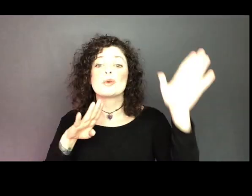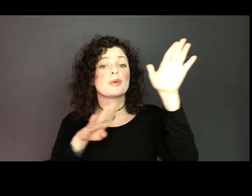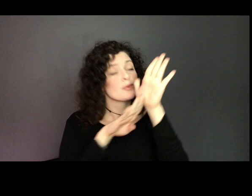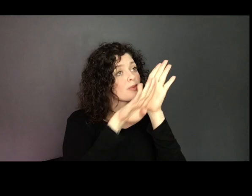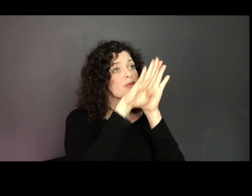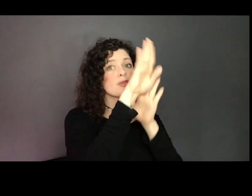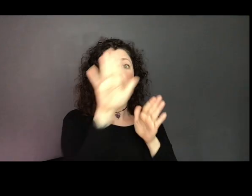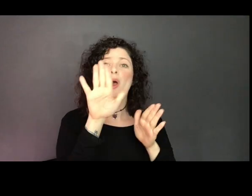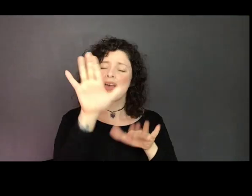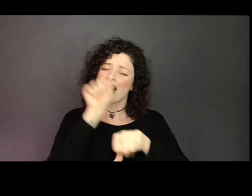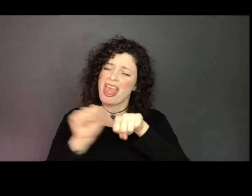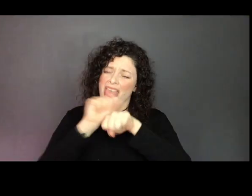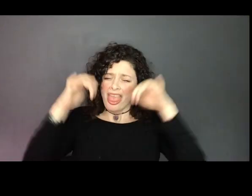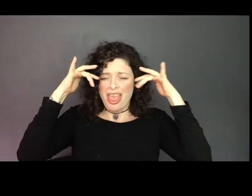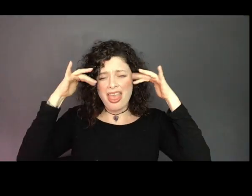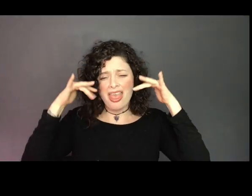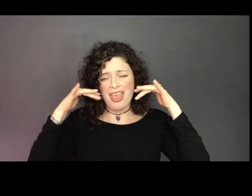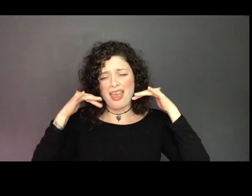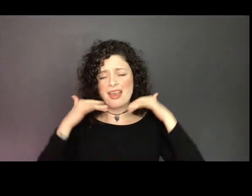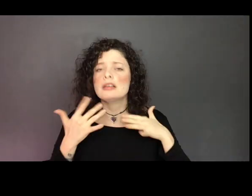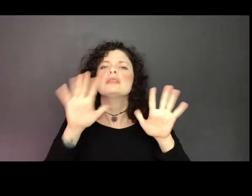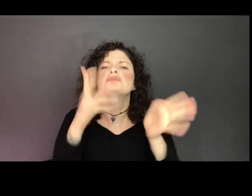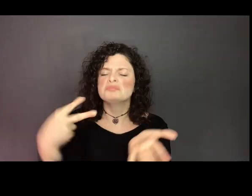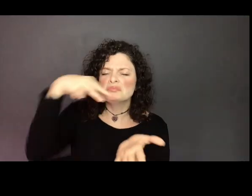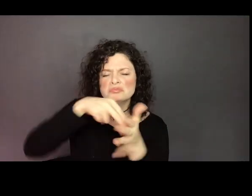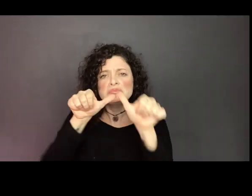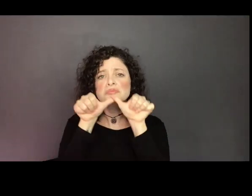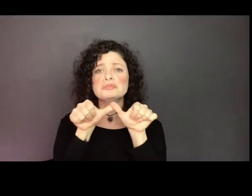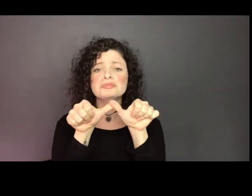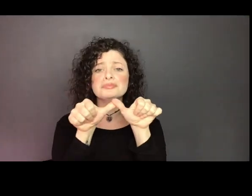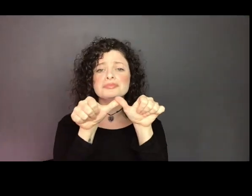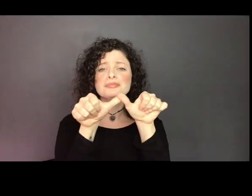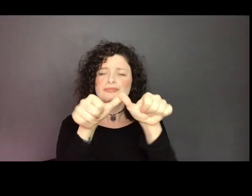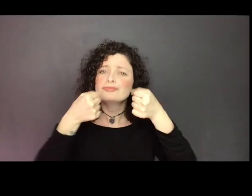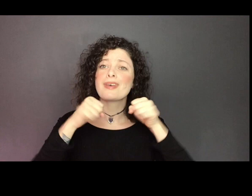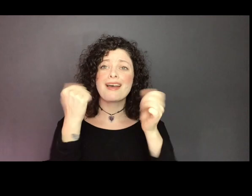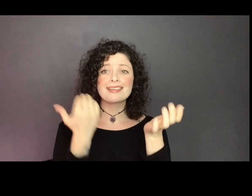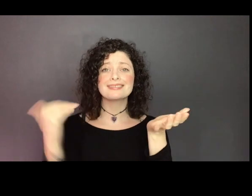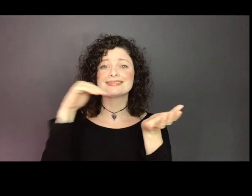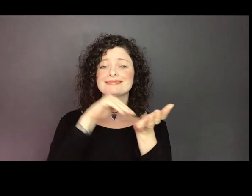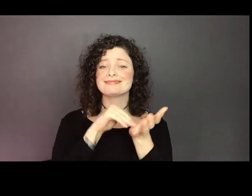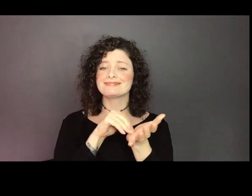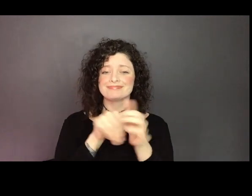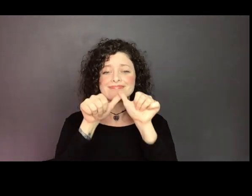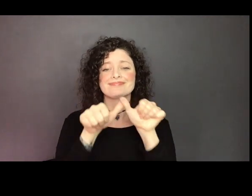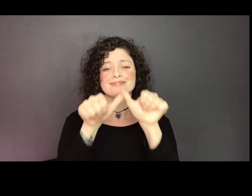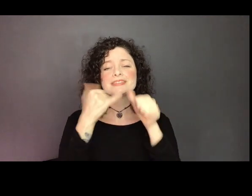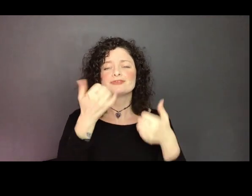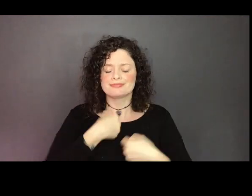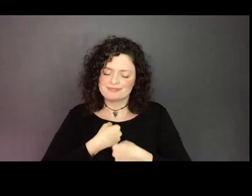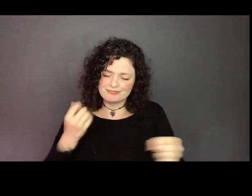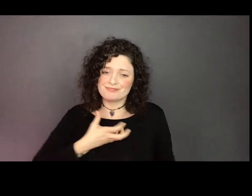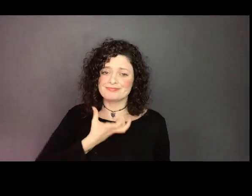at first you don't succeed and your fingers start to bleed, just try and try again.